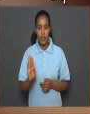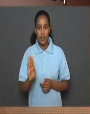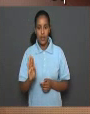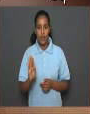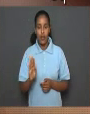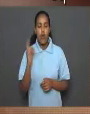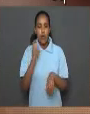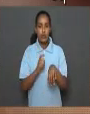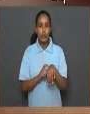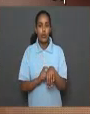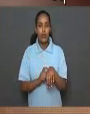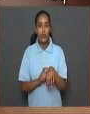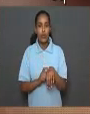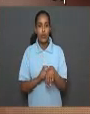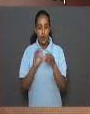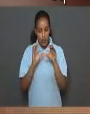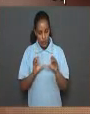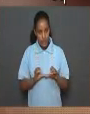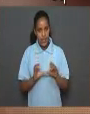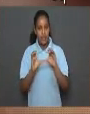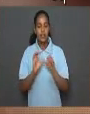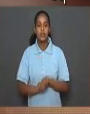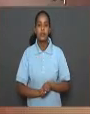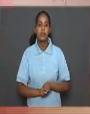is also a constant.